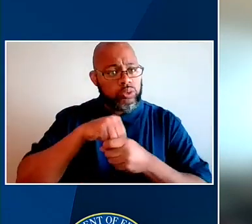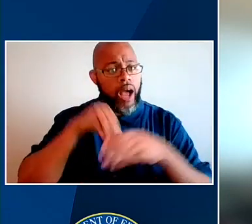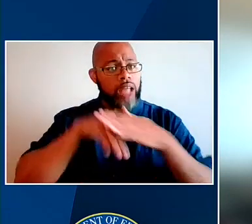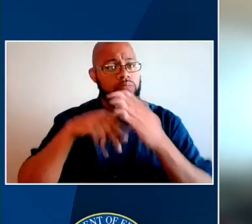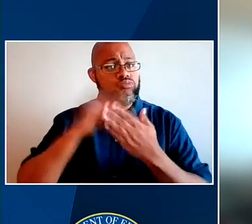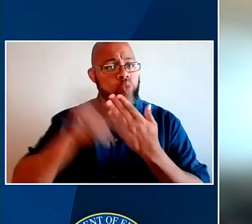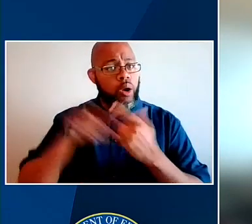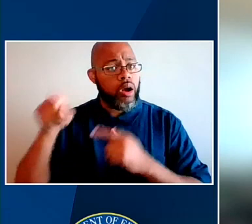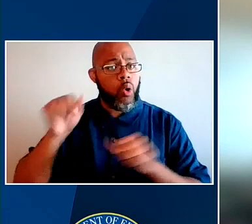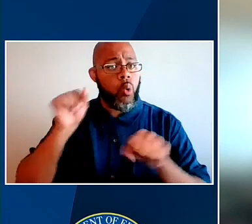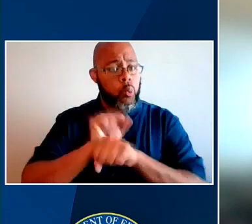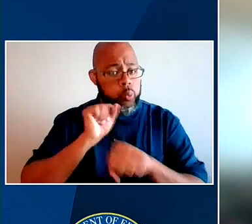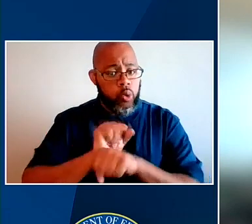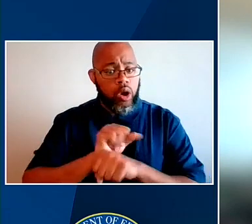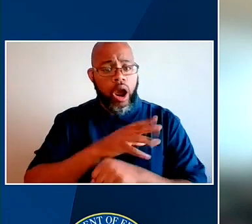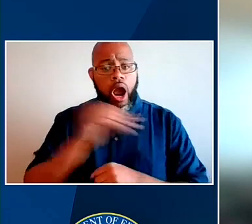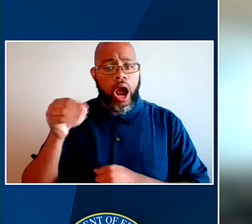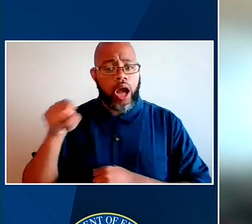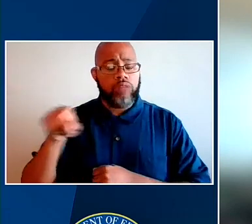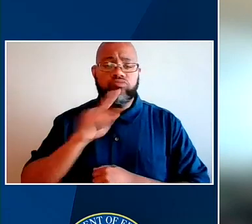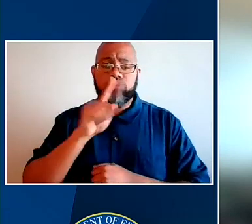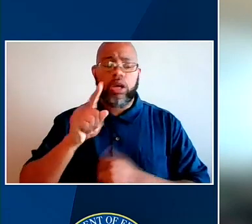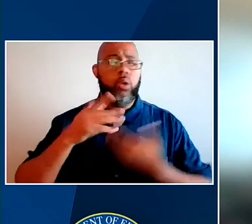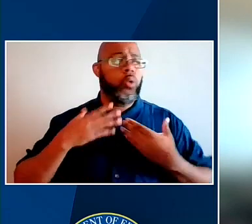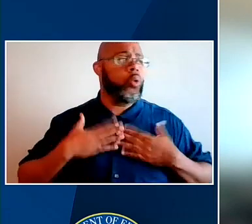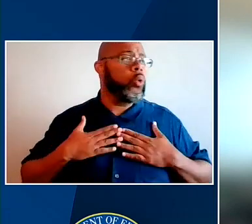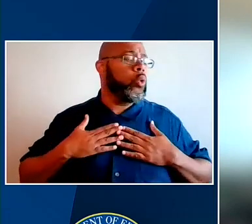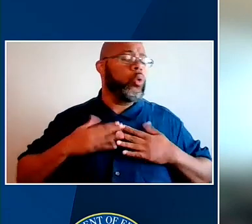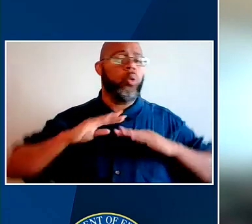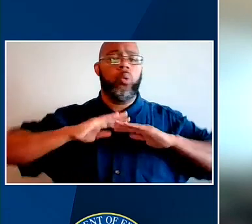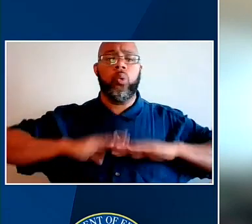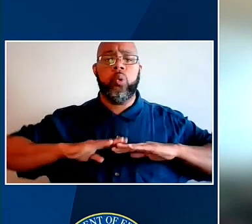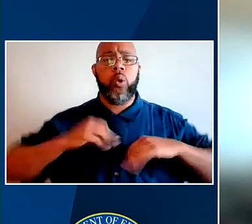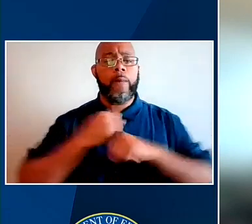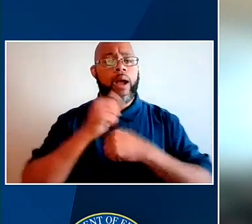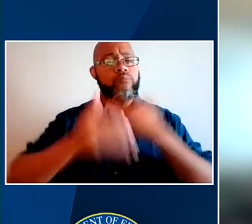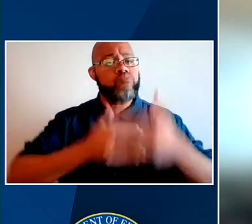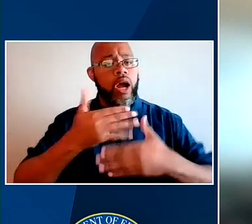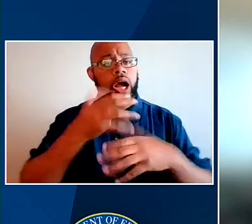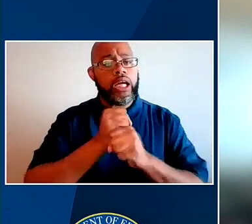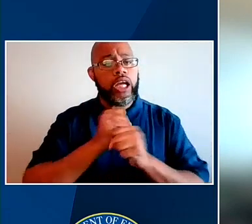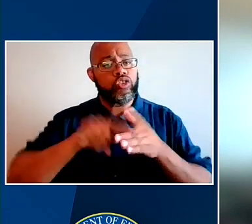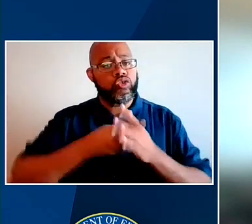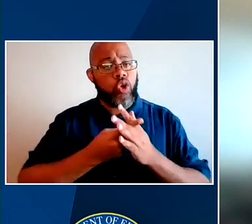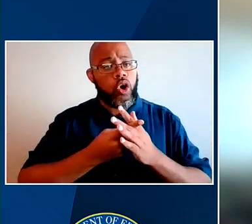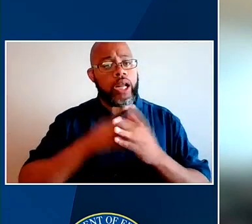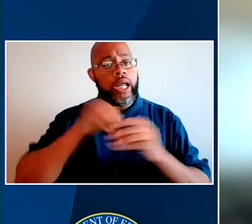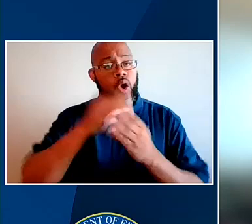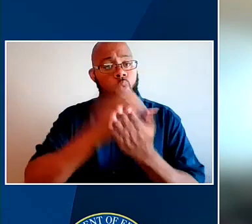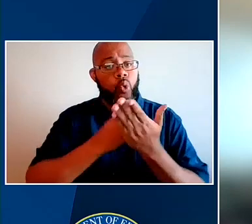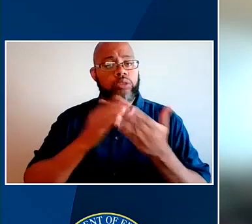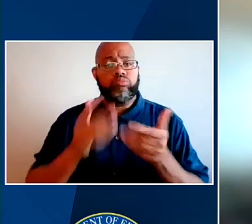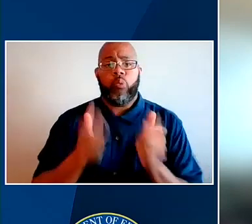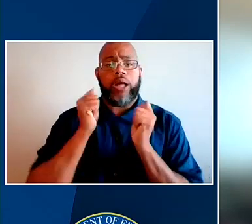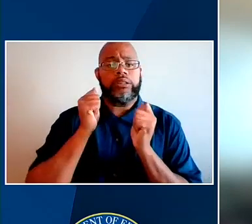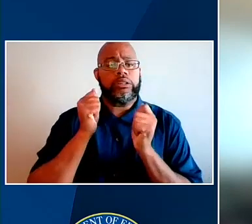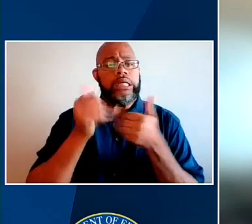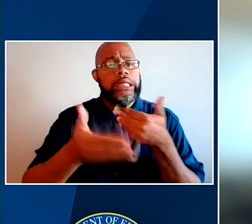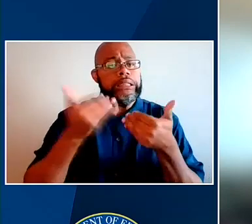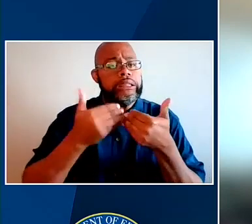there worked, and it was such a relief because it made the process of getting started in the course so much quicker and